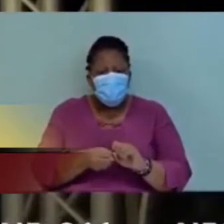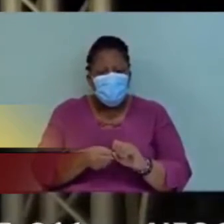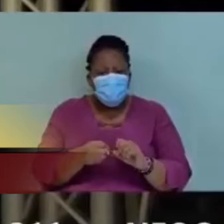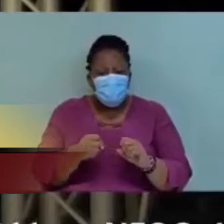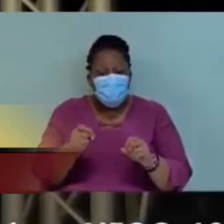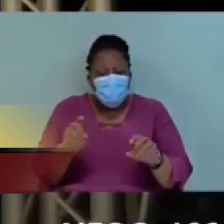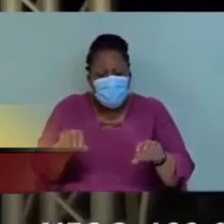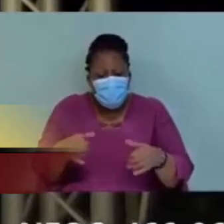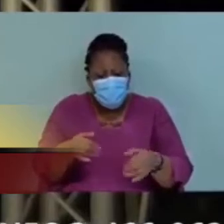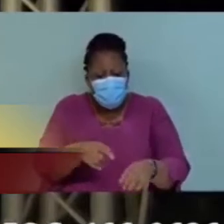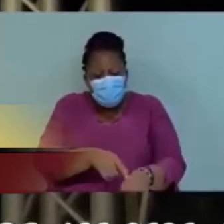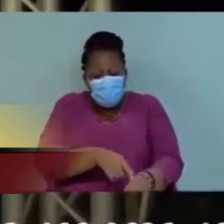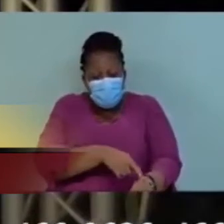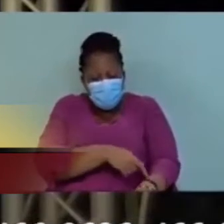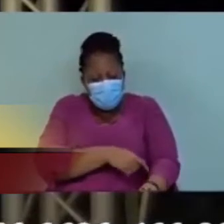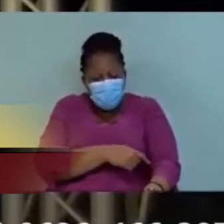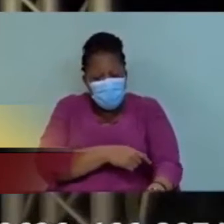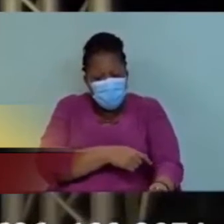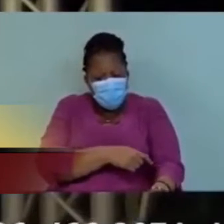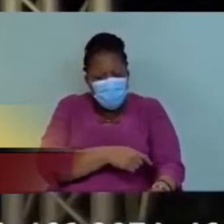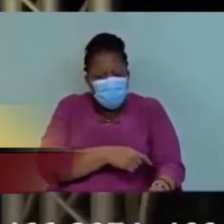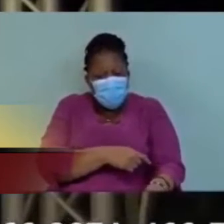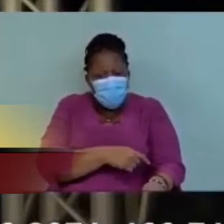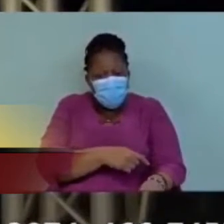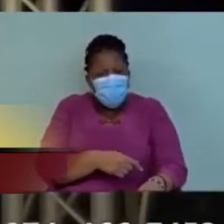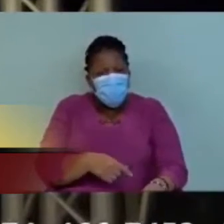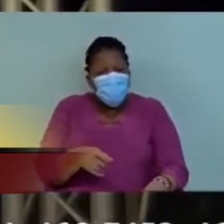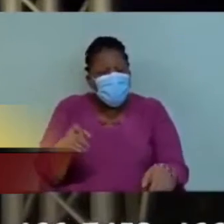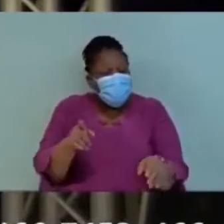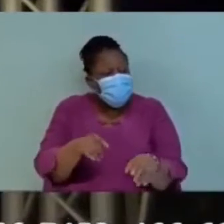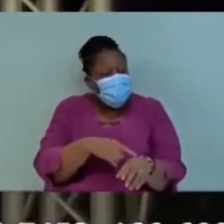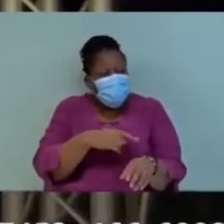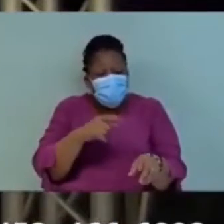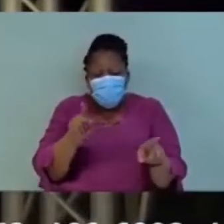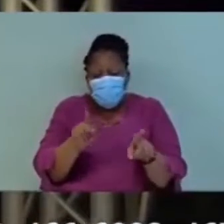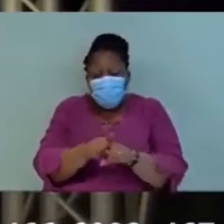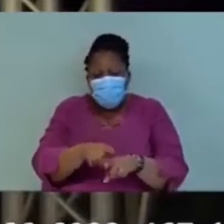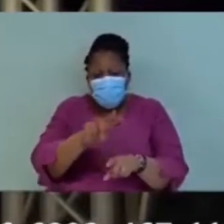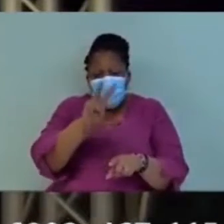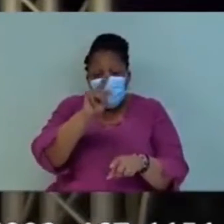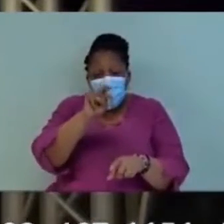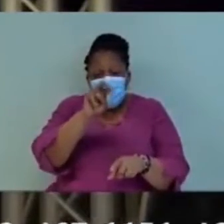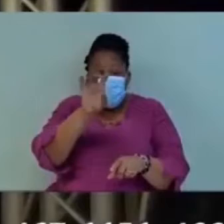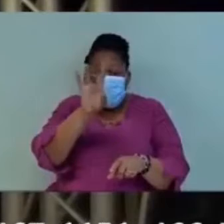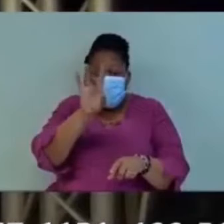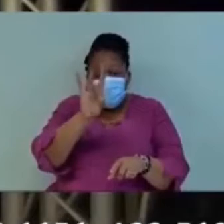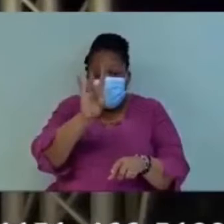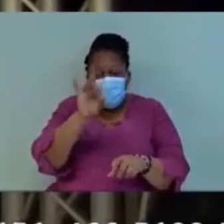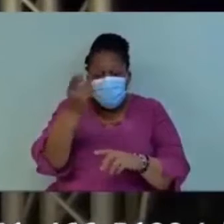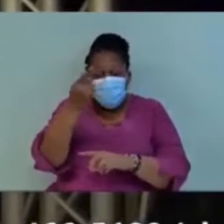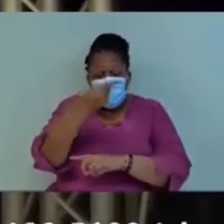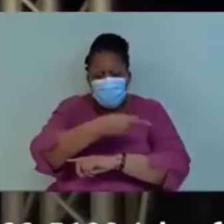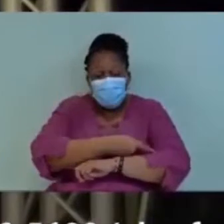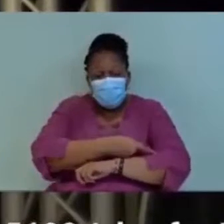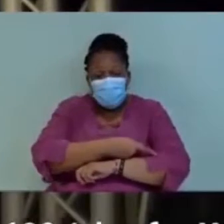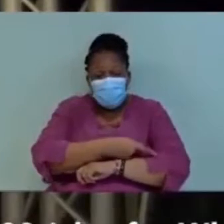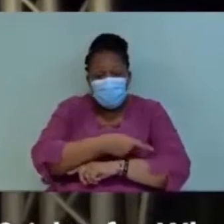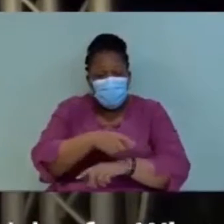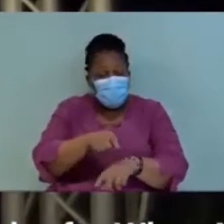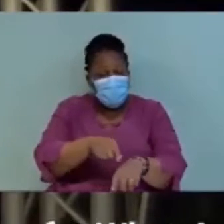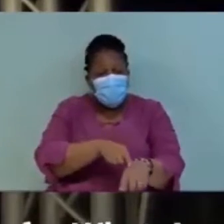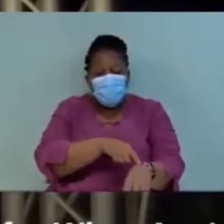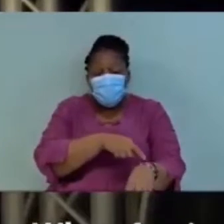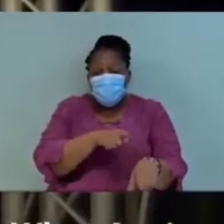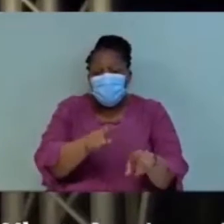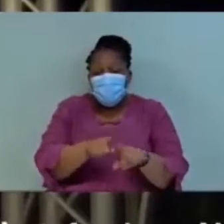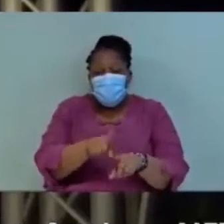-19 is as long as 28 days. It's as long as a month. And based